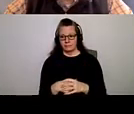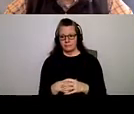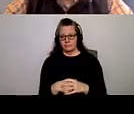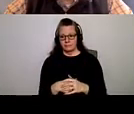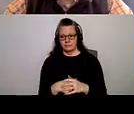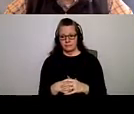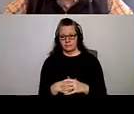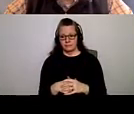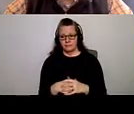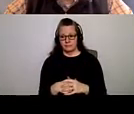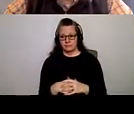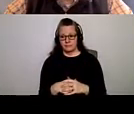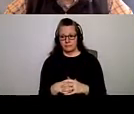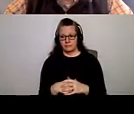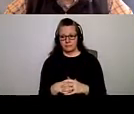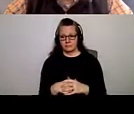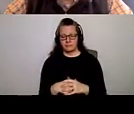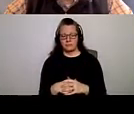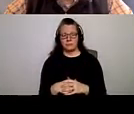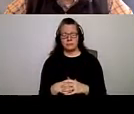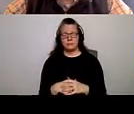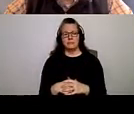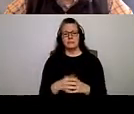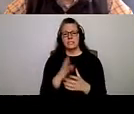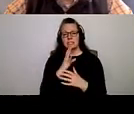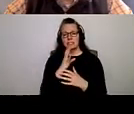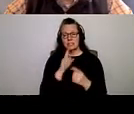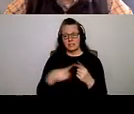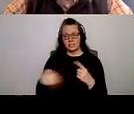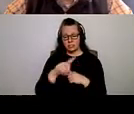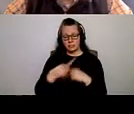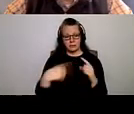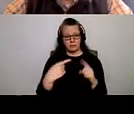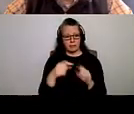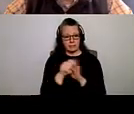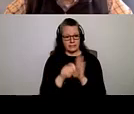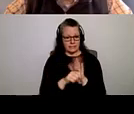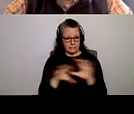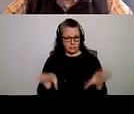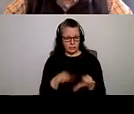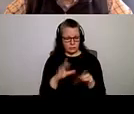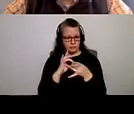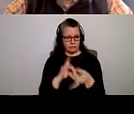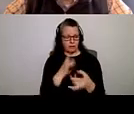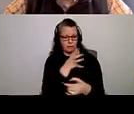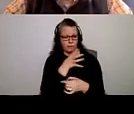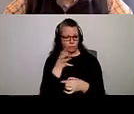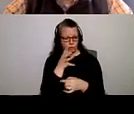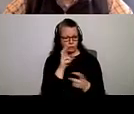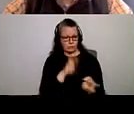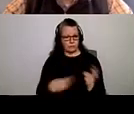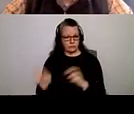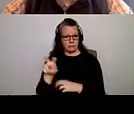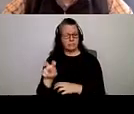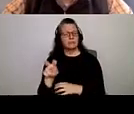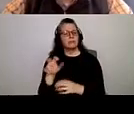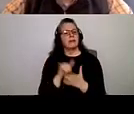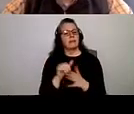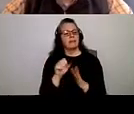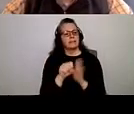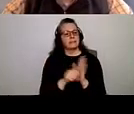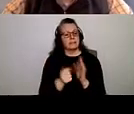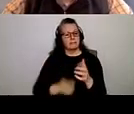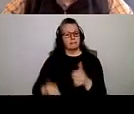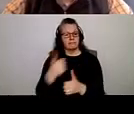I'd like to talk to you about what the state is doing around rural hospital transformation. The state has prioritized